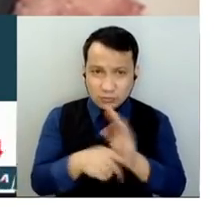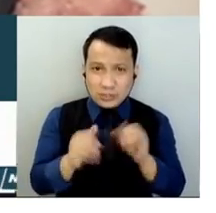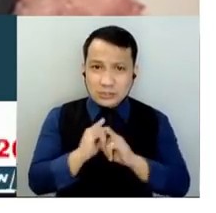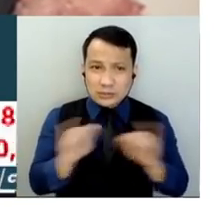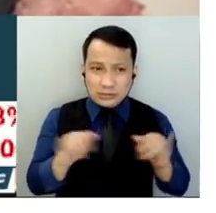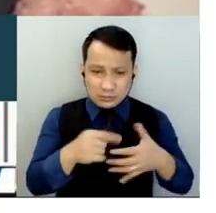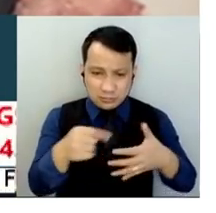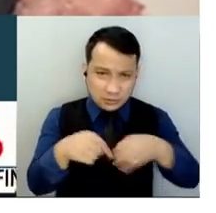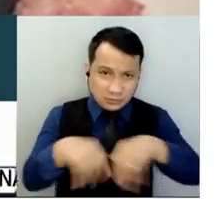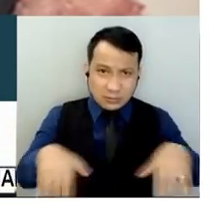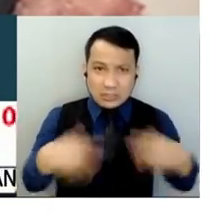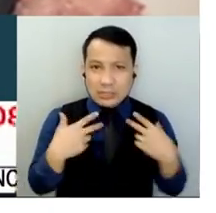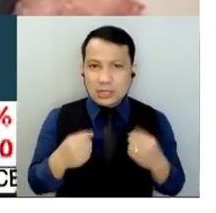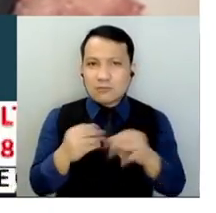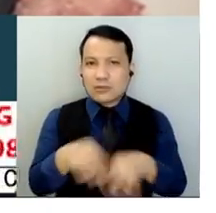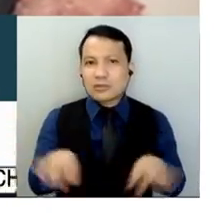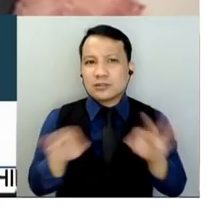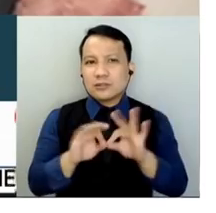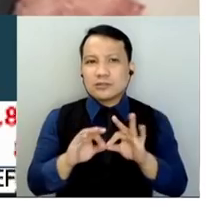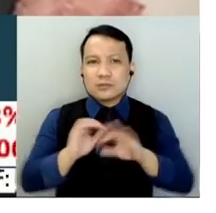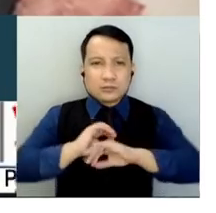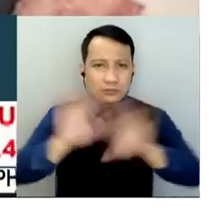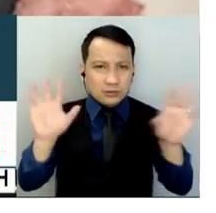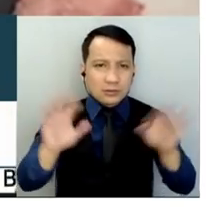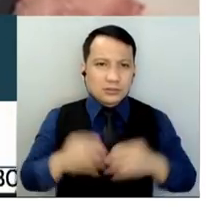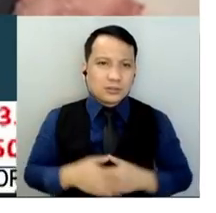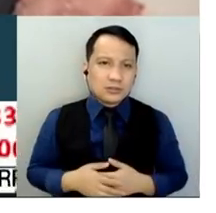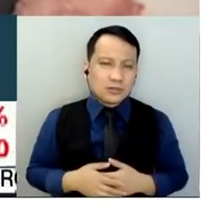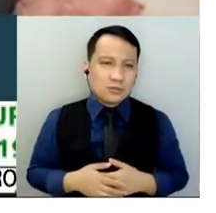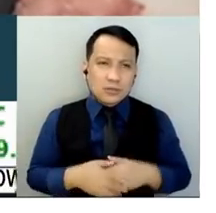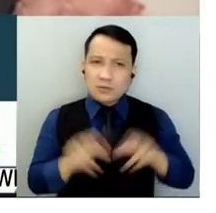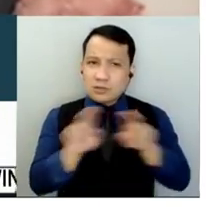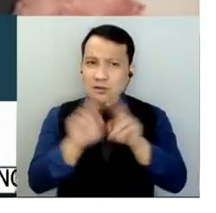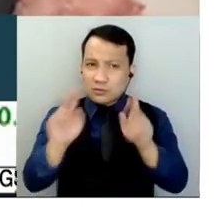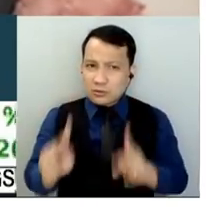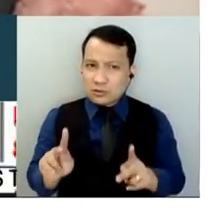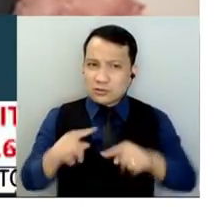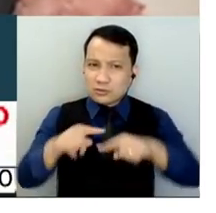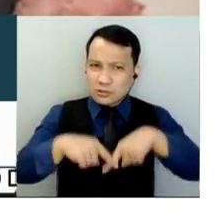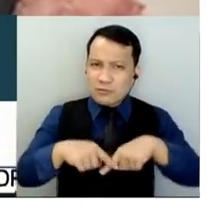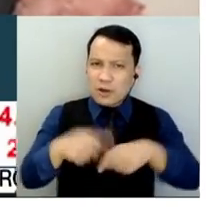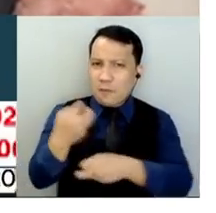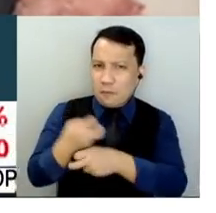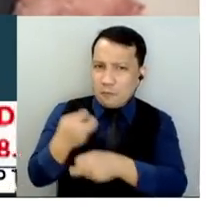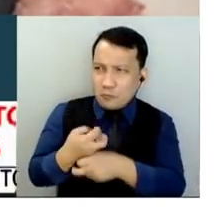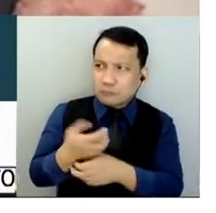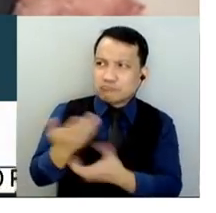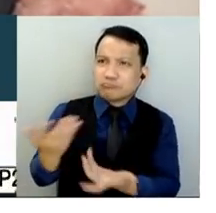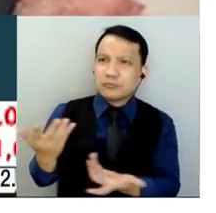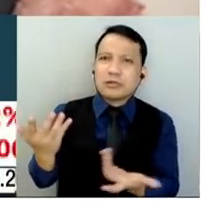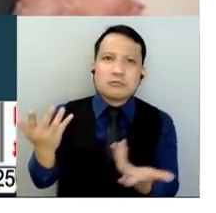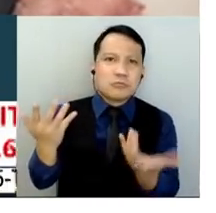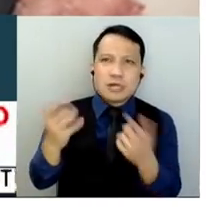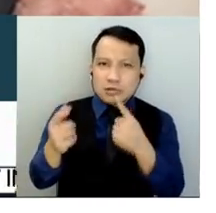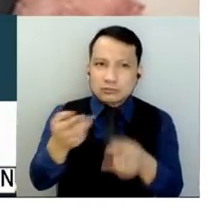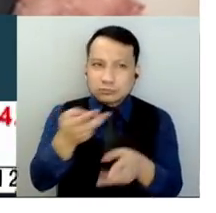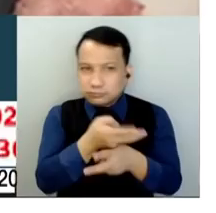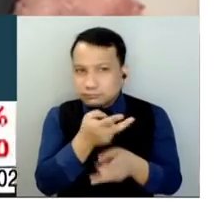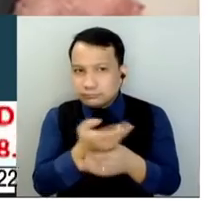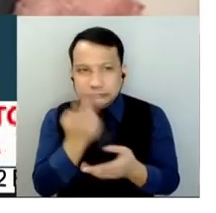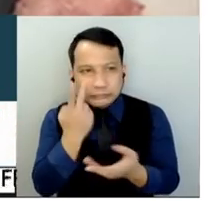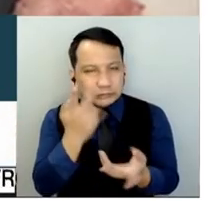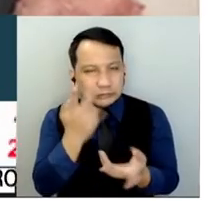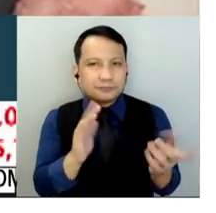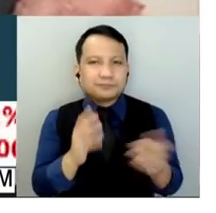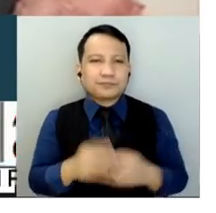mga LGUs. Mm-hmm. Hindi naman yun maliwanag sa ordinary citizen. So it's now more difficult to guard. Okay,